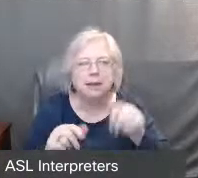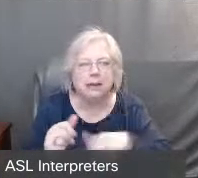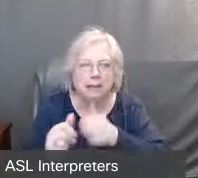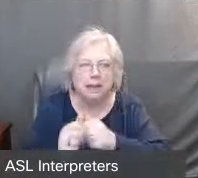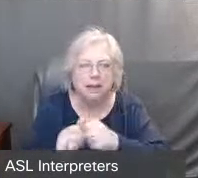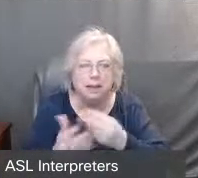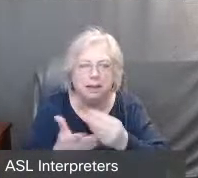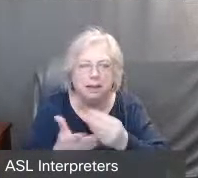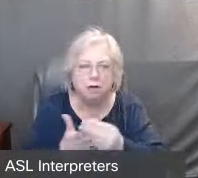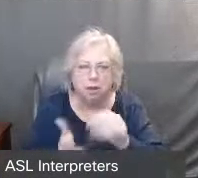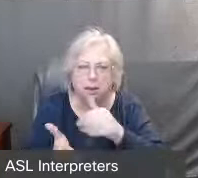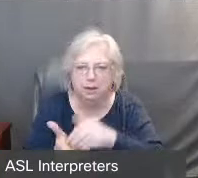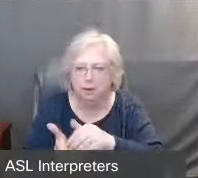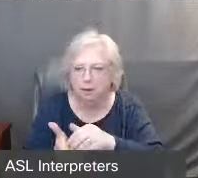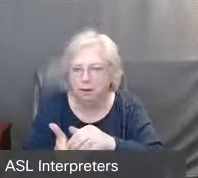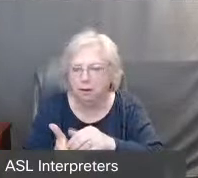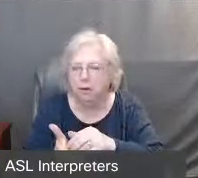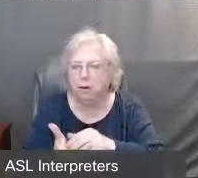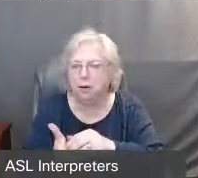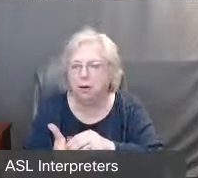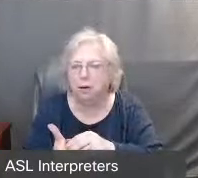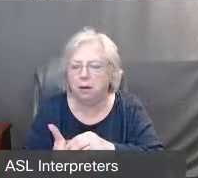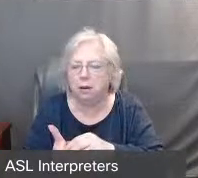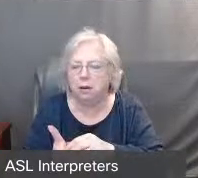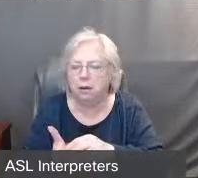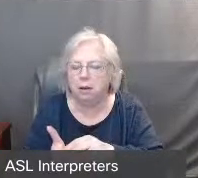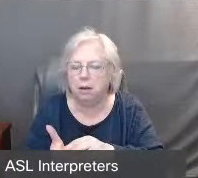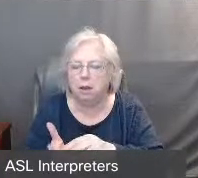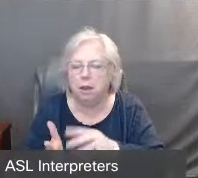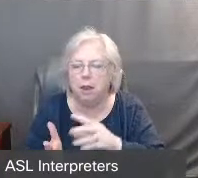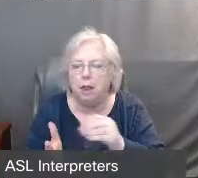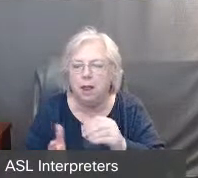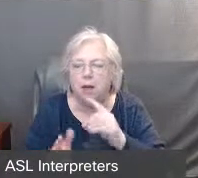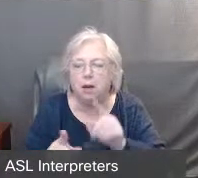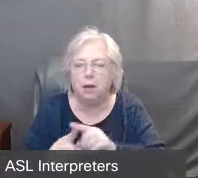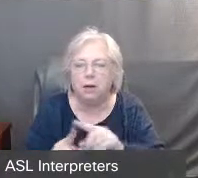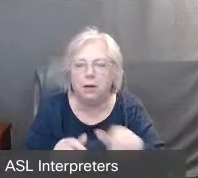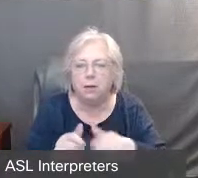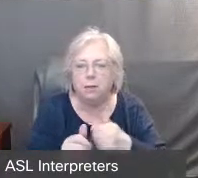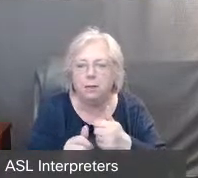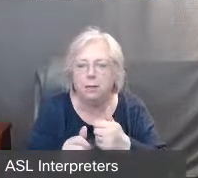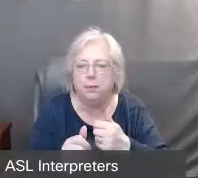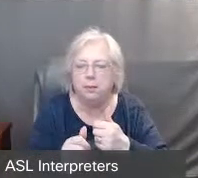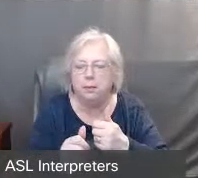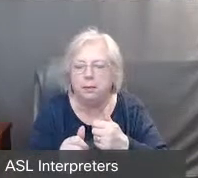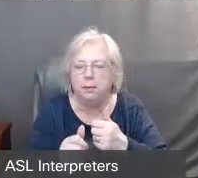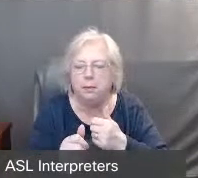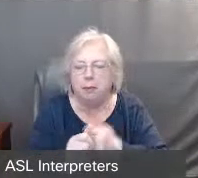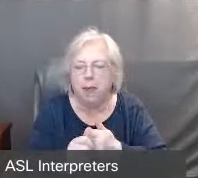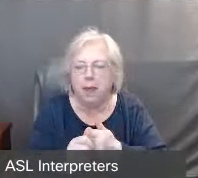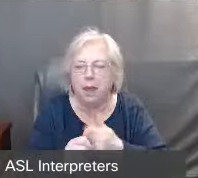center, we call it Pinnacle Creek Shopping Center, and also behind, well, that's where it's really the